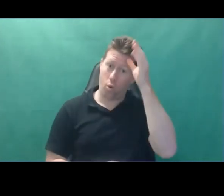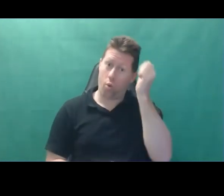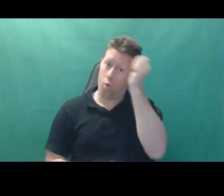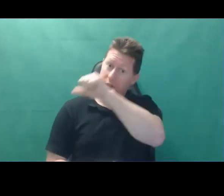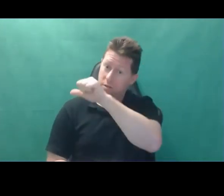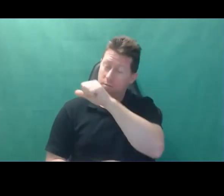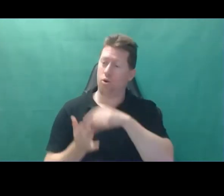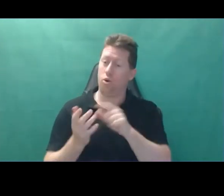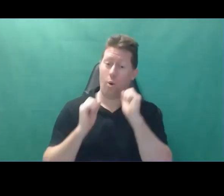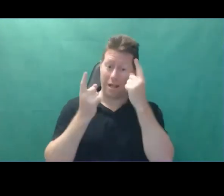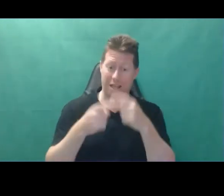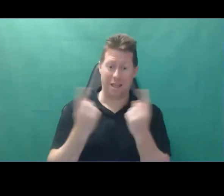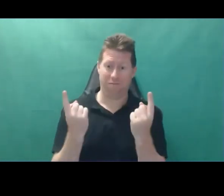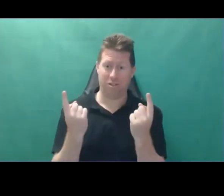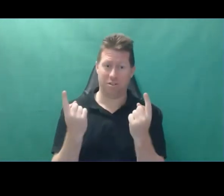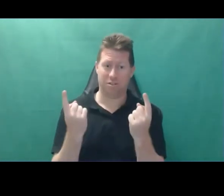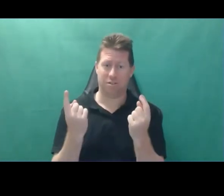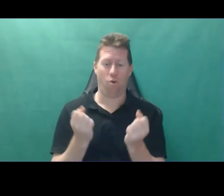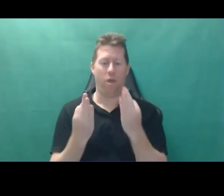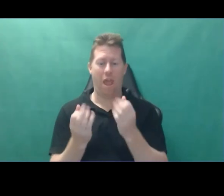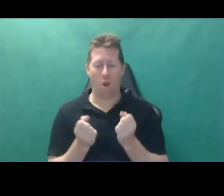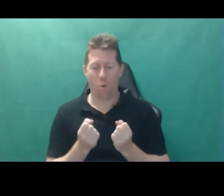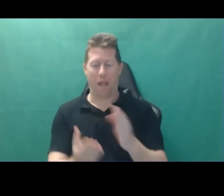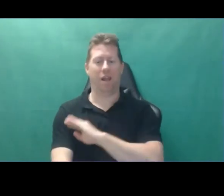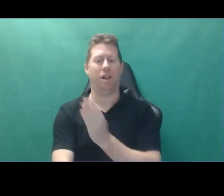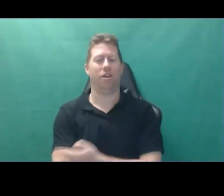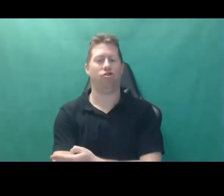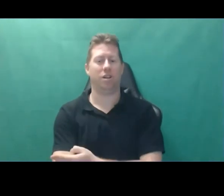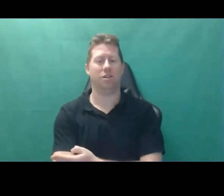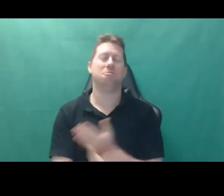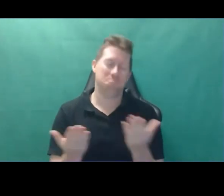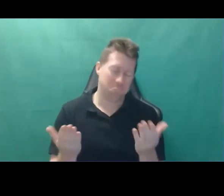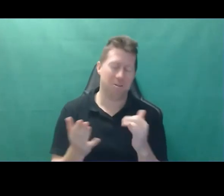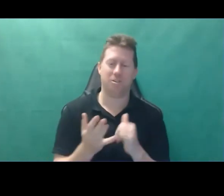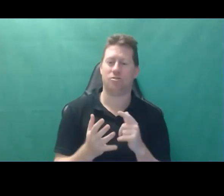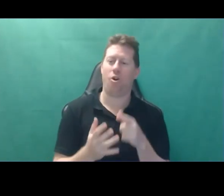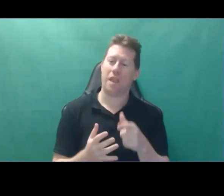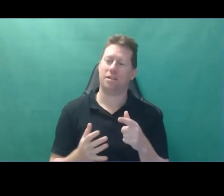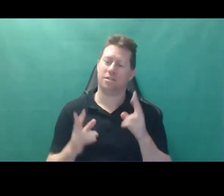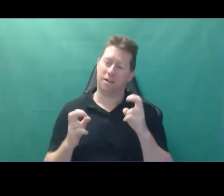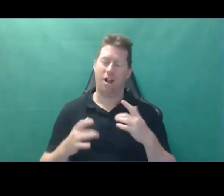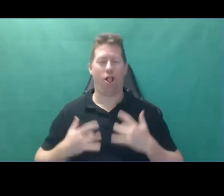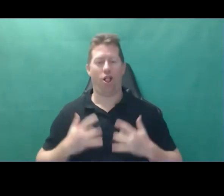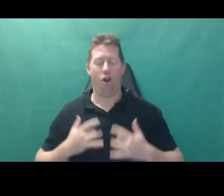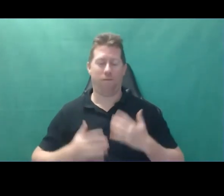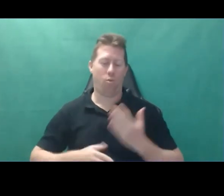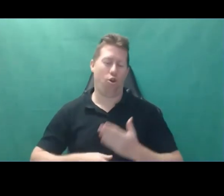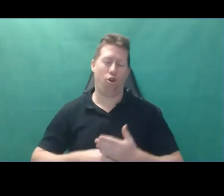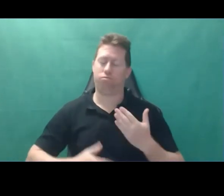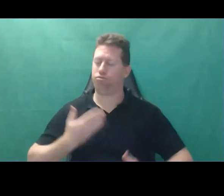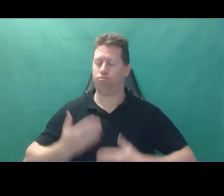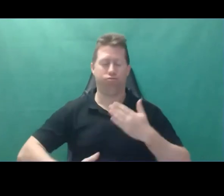difference, not waste energy, I guess. Um, and that, but that is, again, I think is a life's work. Um, and that's,